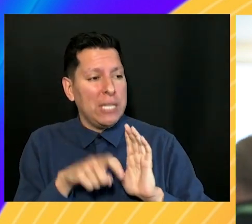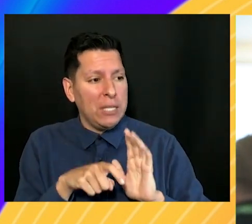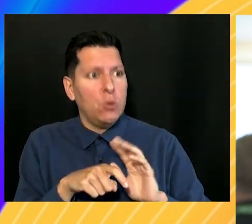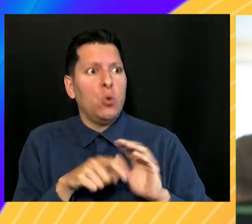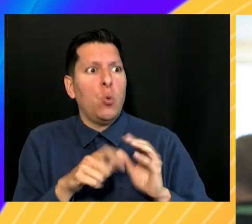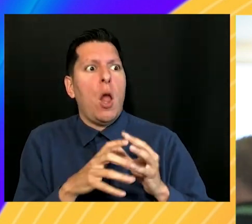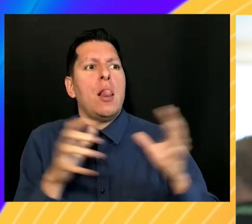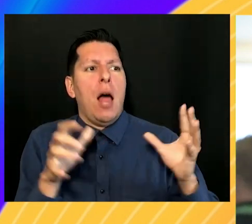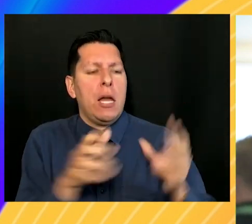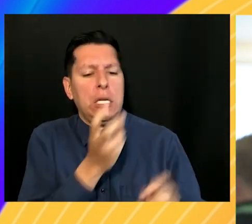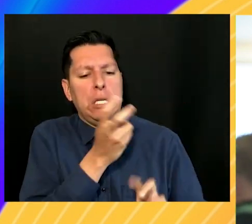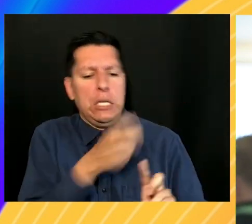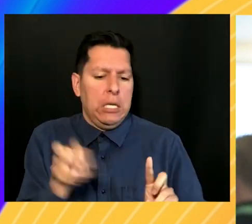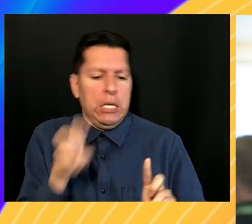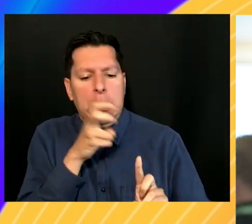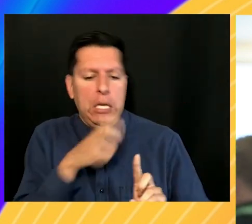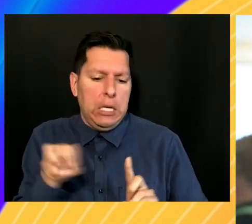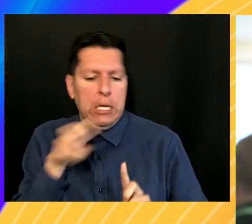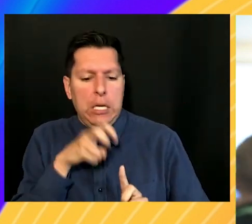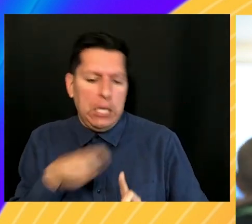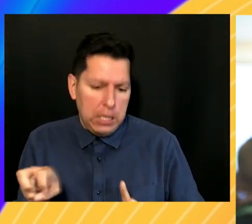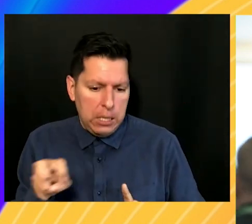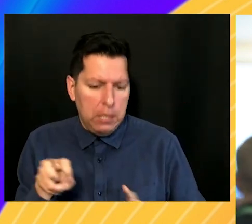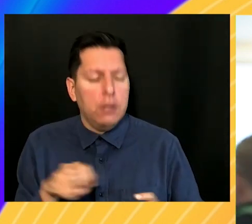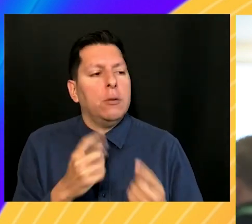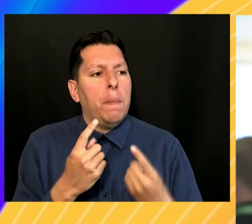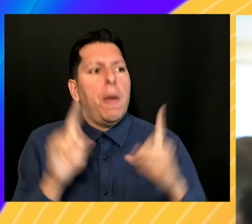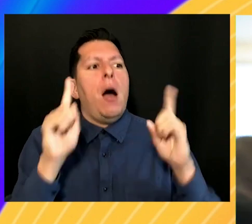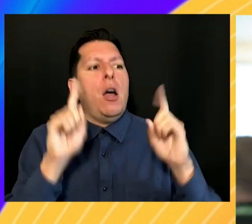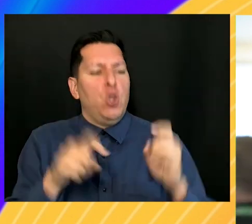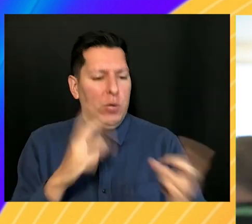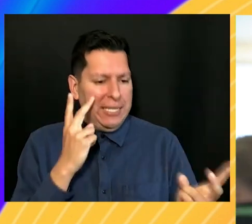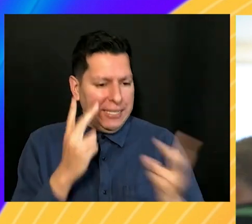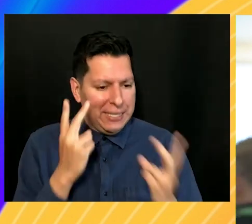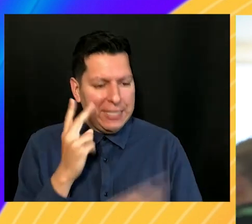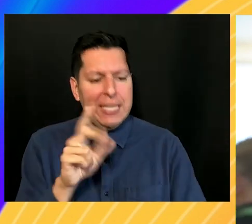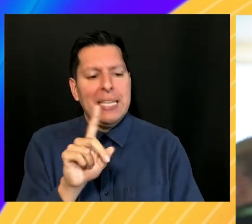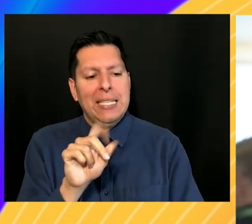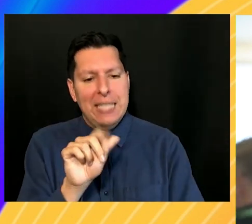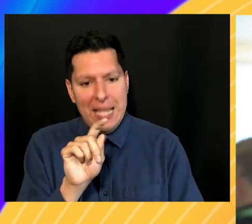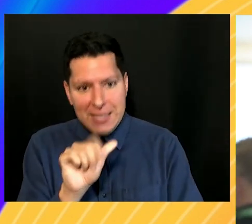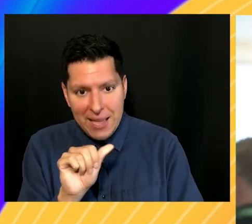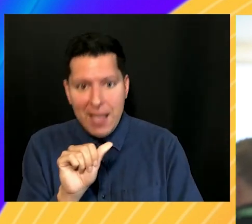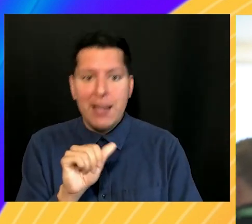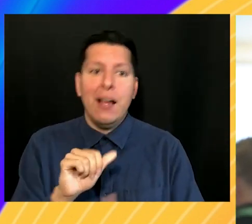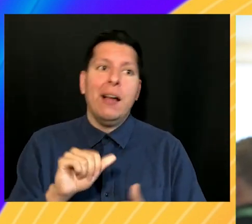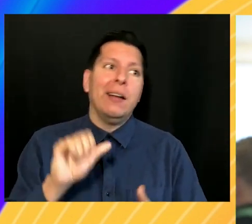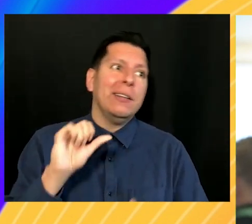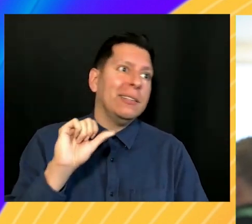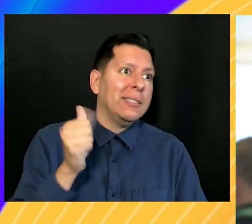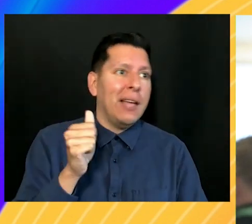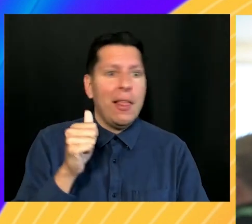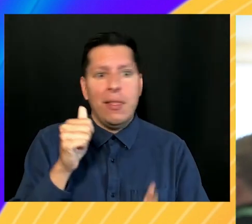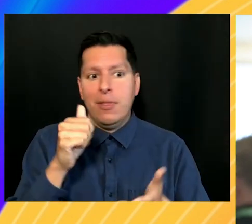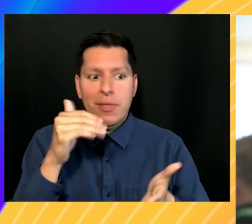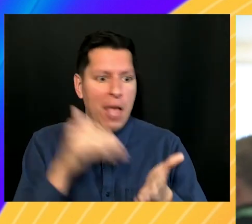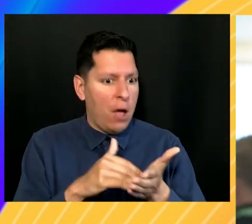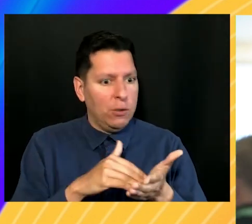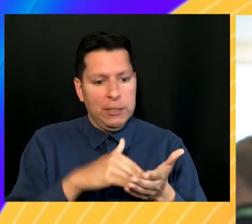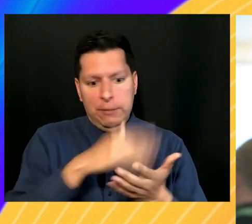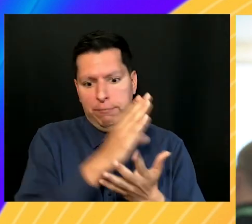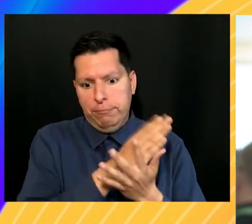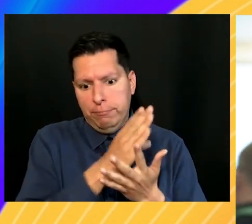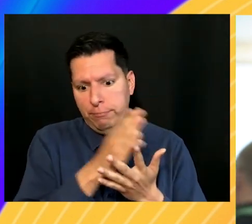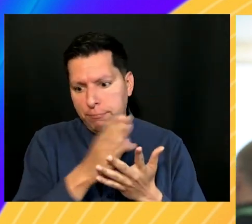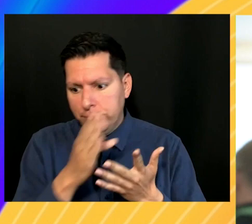transformation to bring it into a form that you can then say, okay, I have now like 10,000 VCFs, and I want to kind of do some querying across